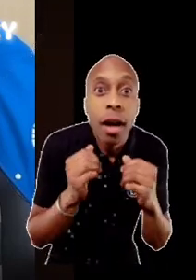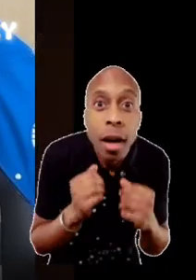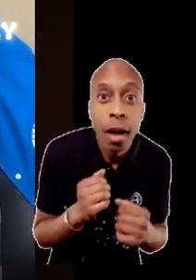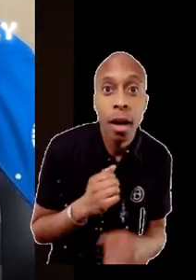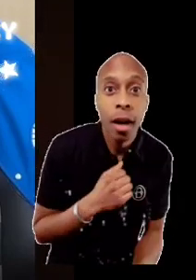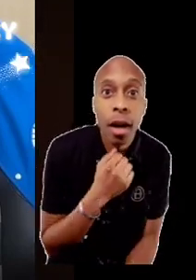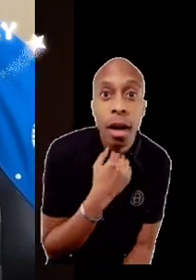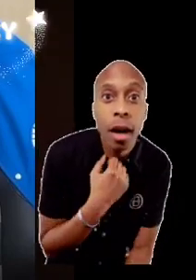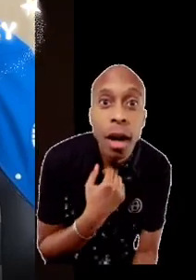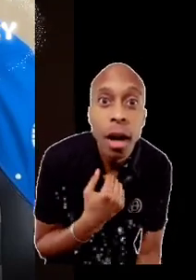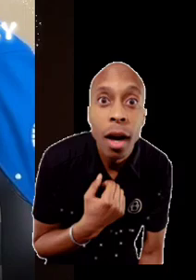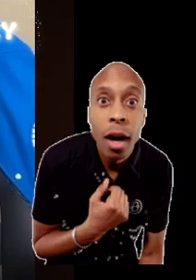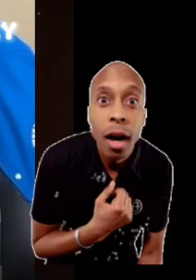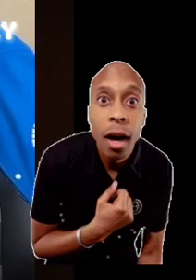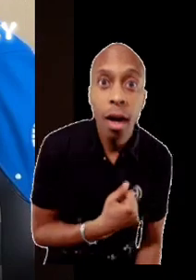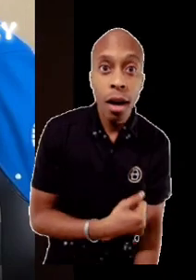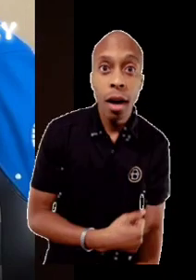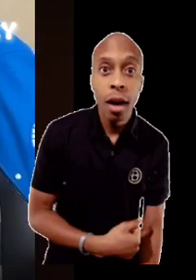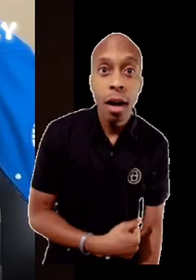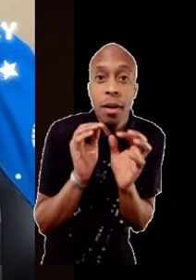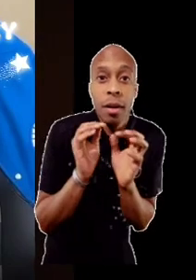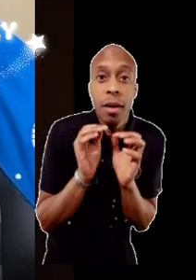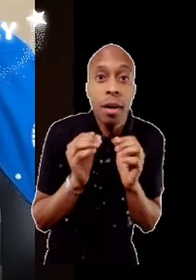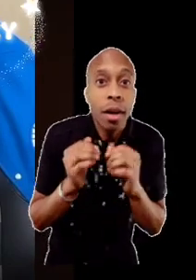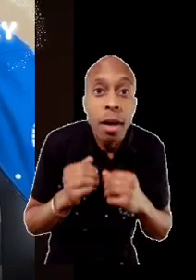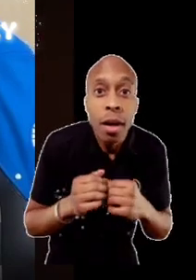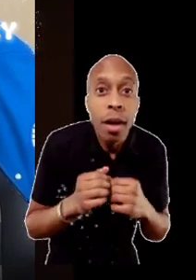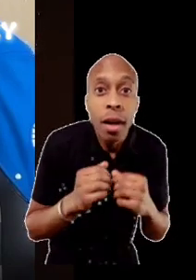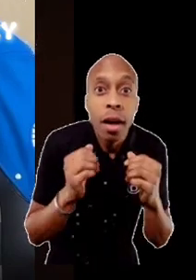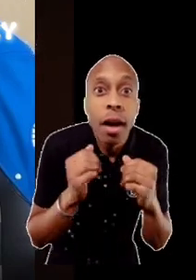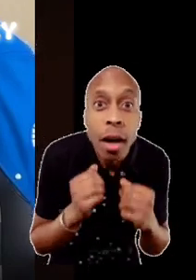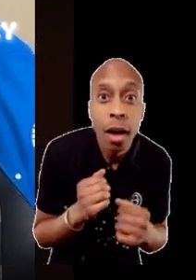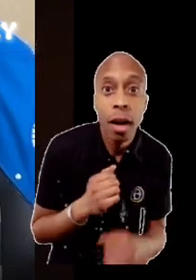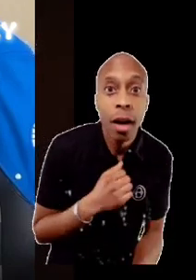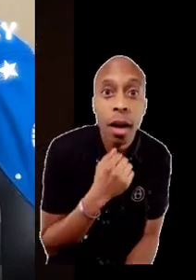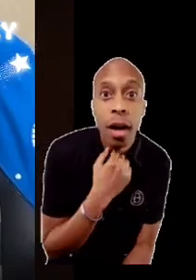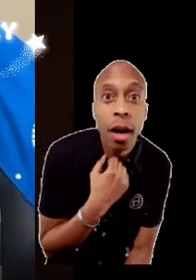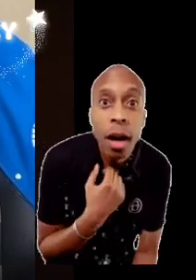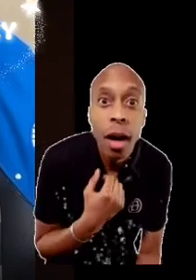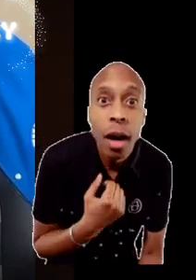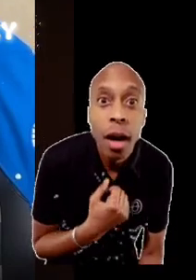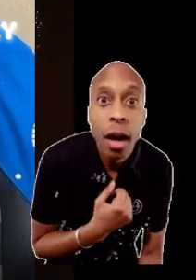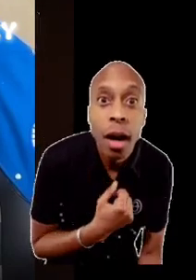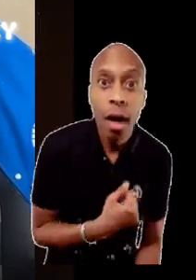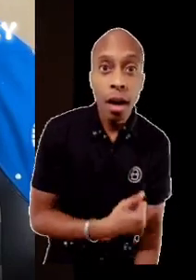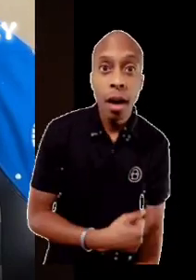Things when I say people are repeat. My God, it's there on my page. I've done it before. Witness.